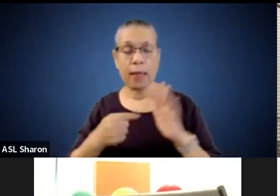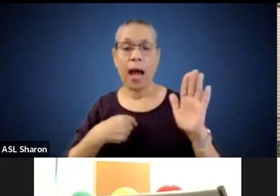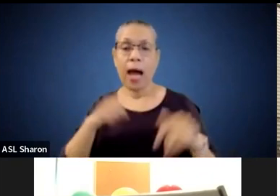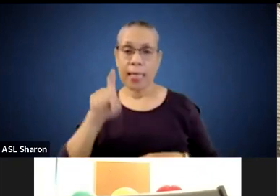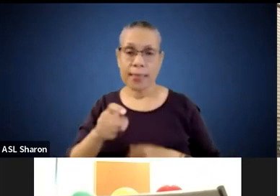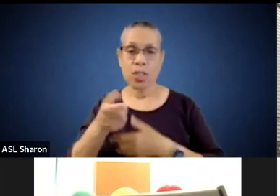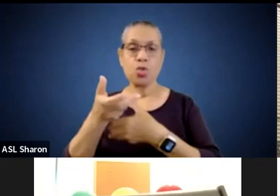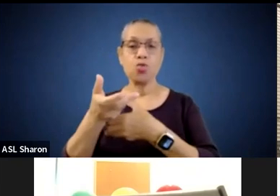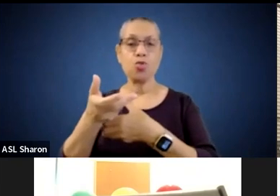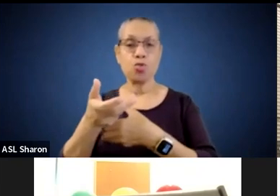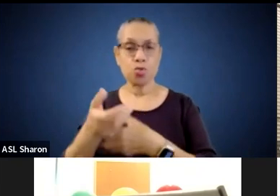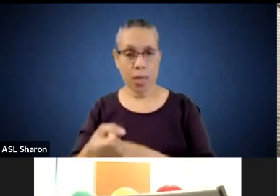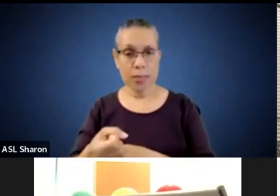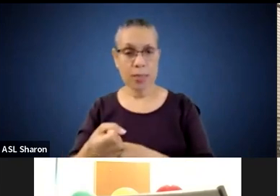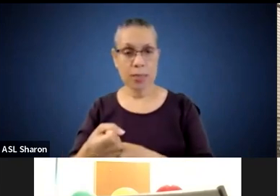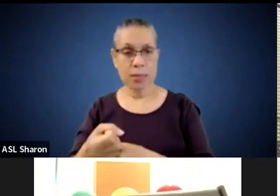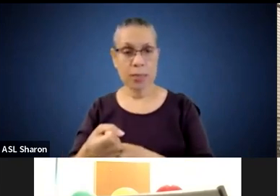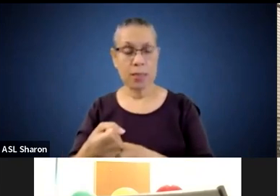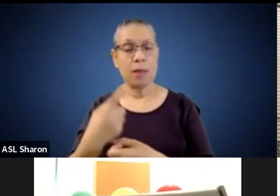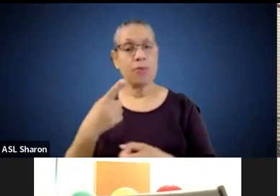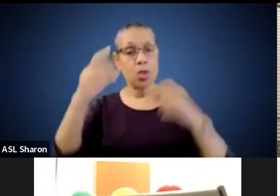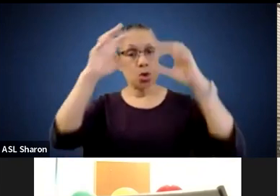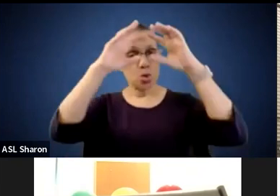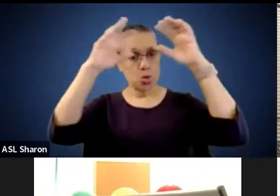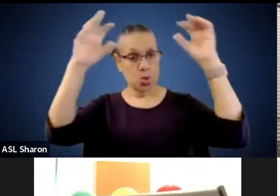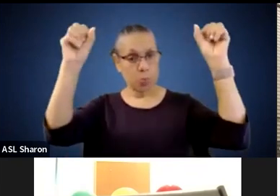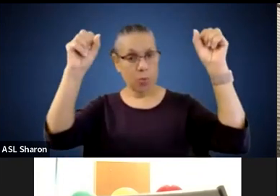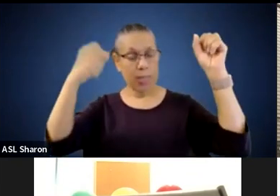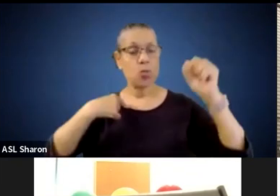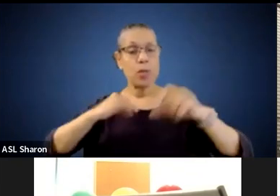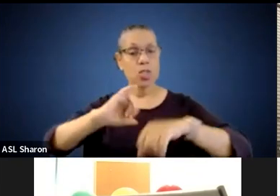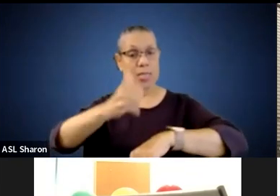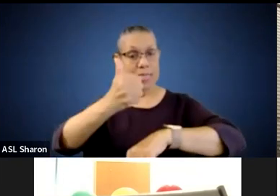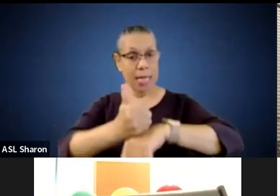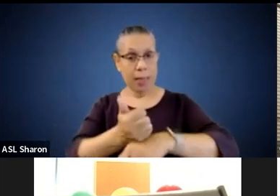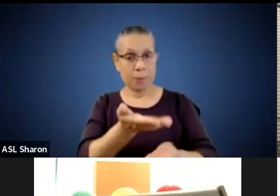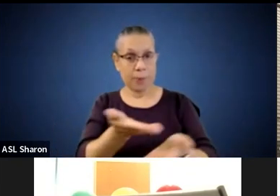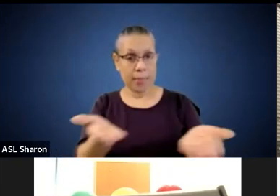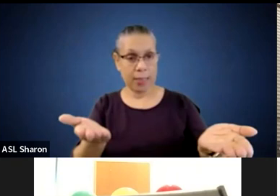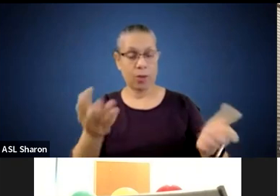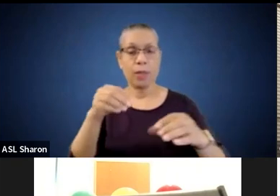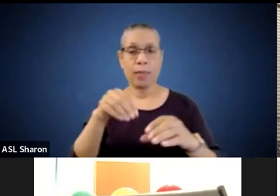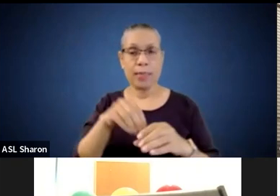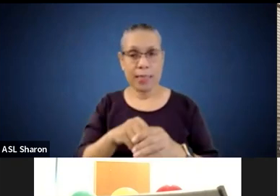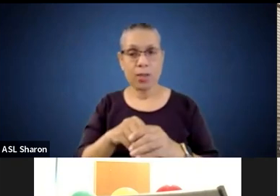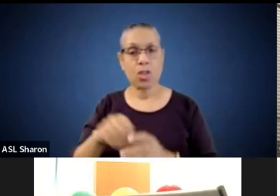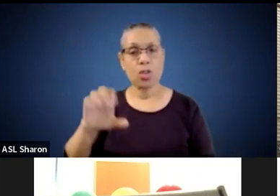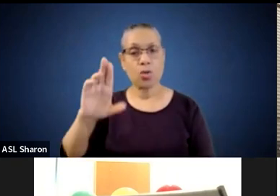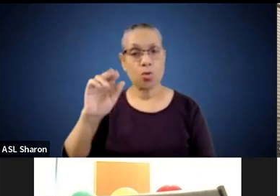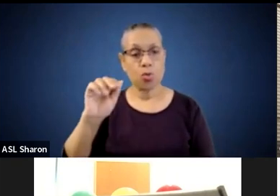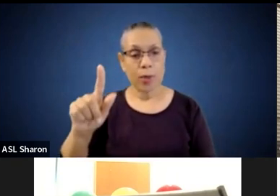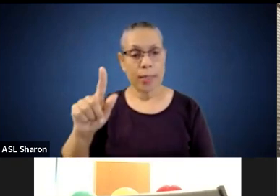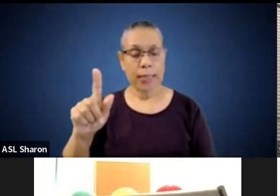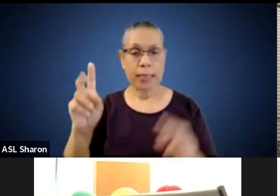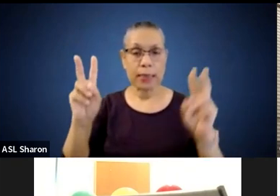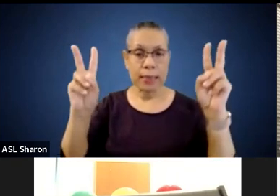trust that the things that the superintendent um has put before us in the critical issues and changes